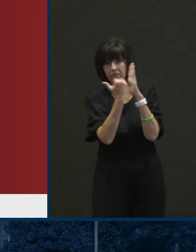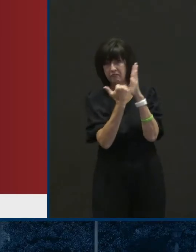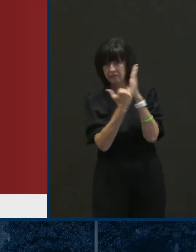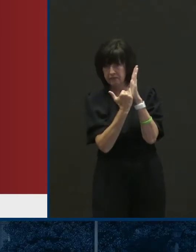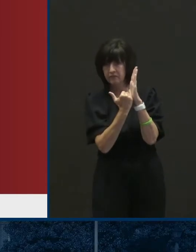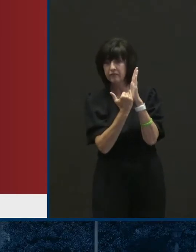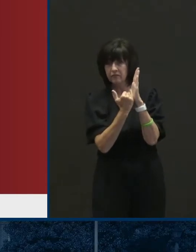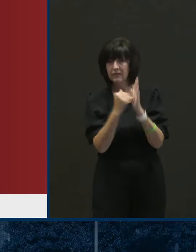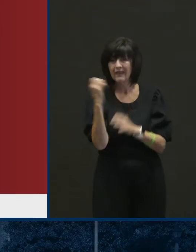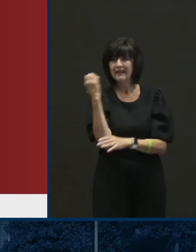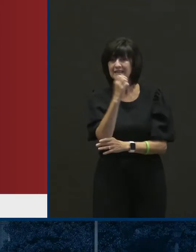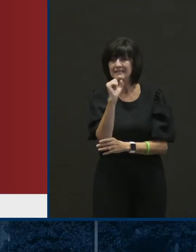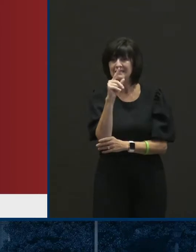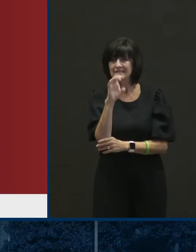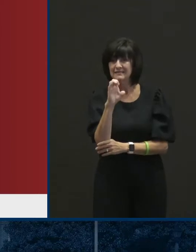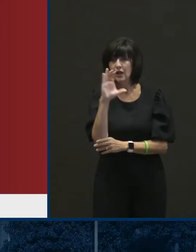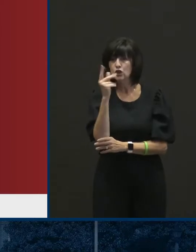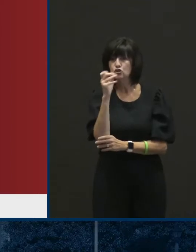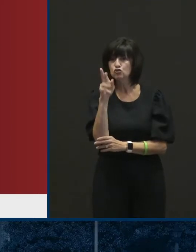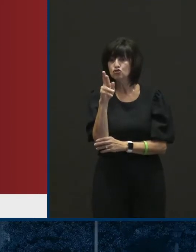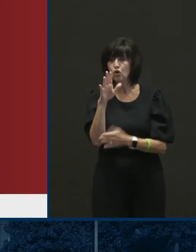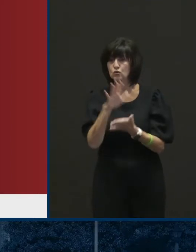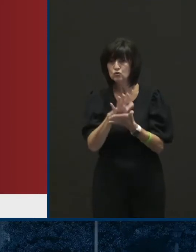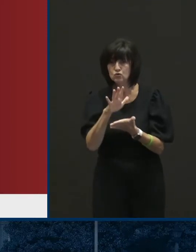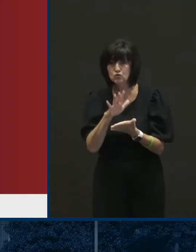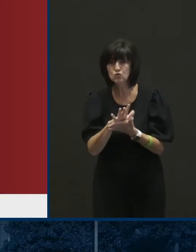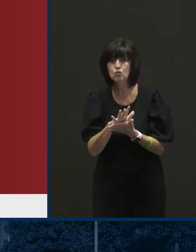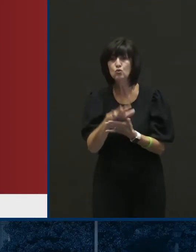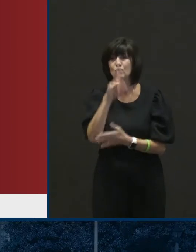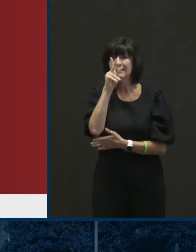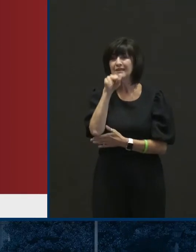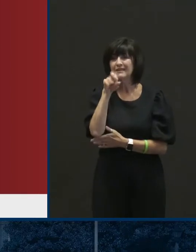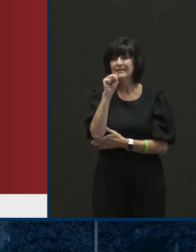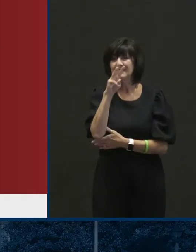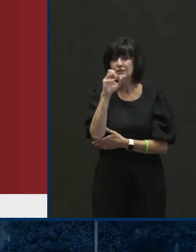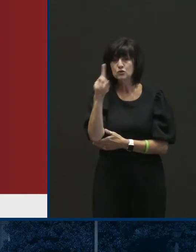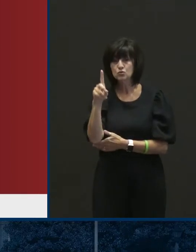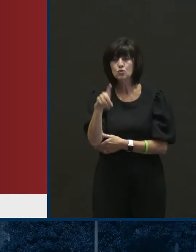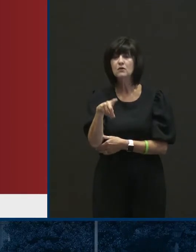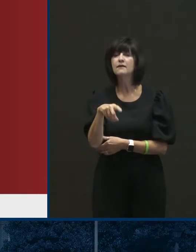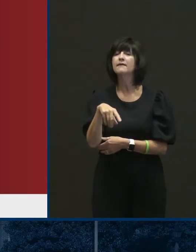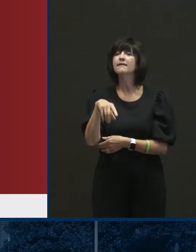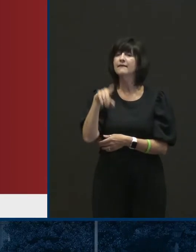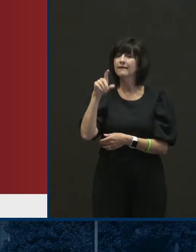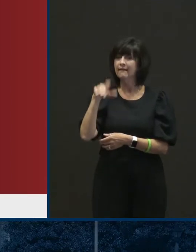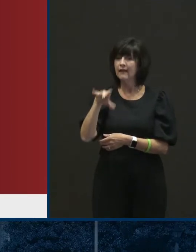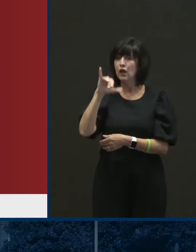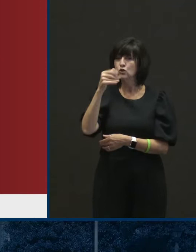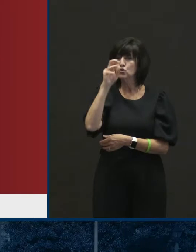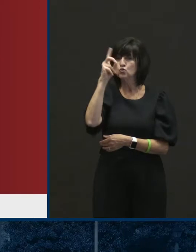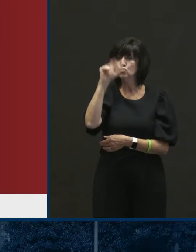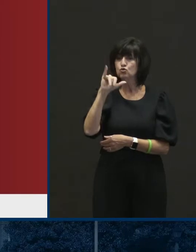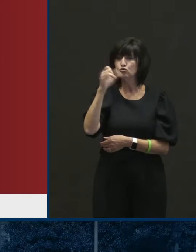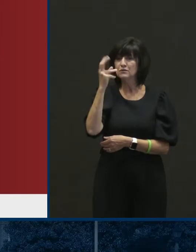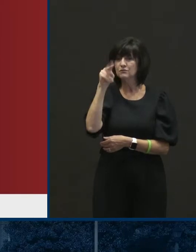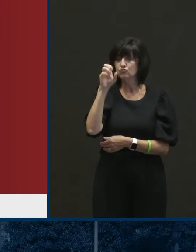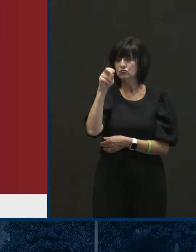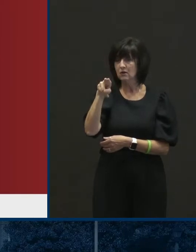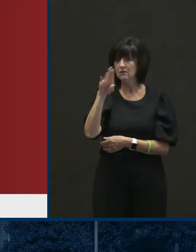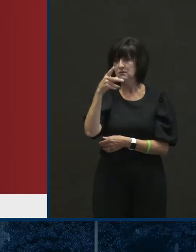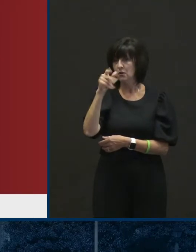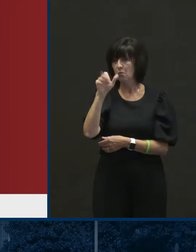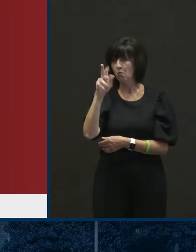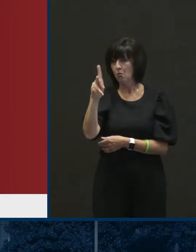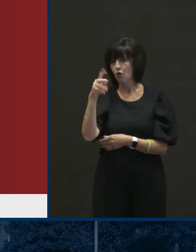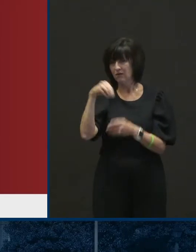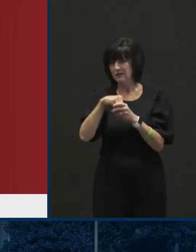particular, Kingswood, 3 times at Kingswood, Surratt Park in Newcastle, Judy Johnson Park on the west side of Wilmington. I